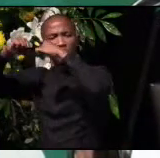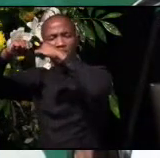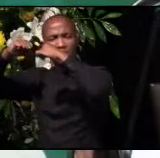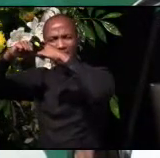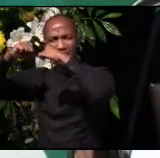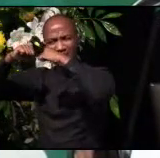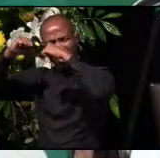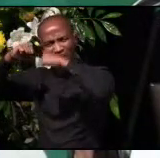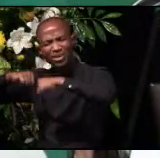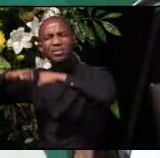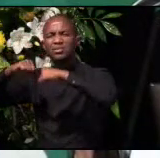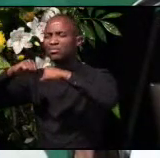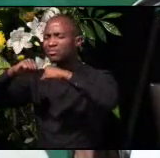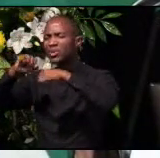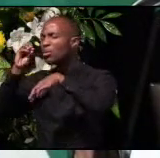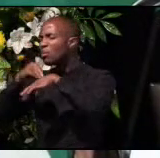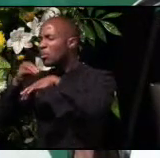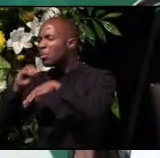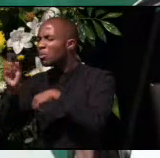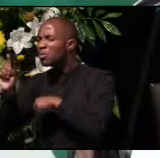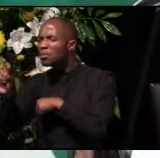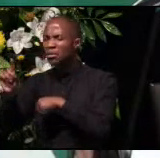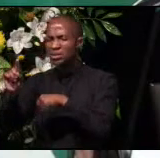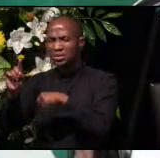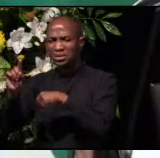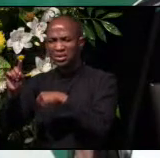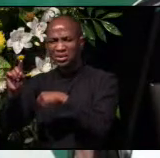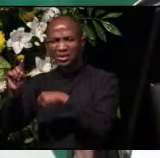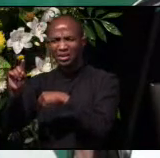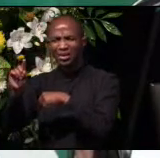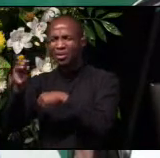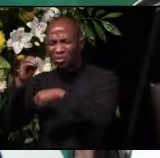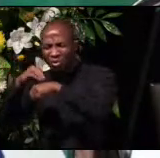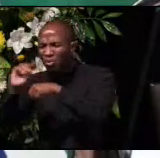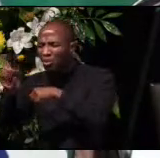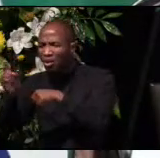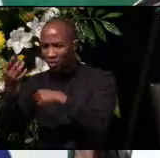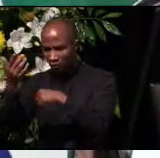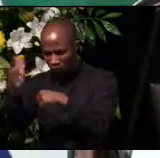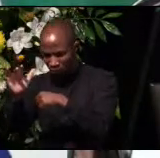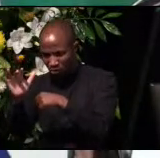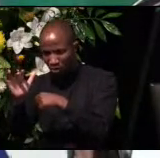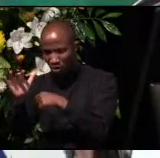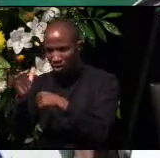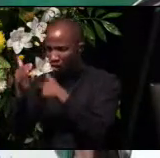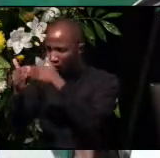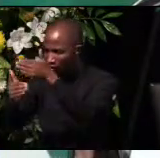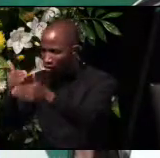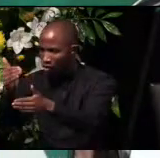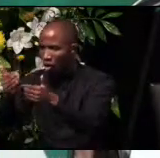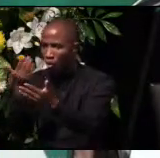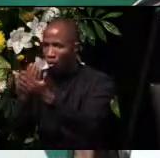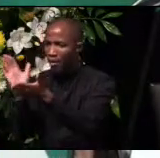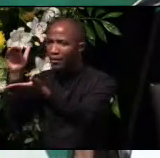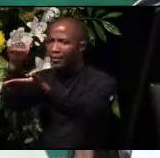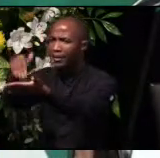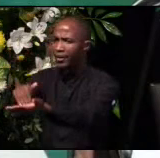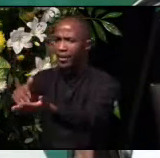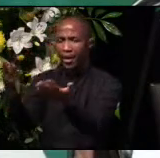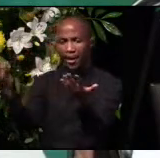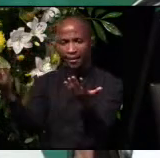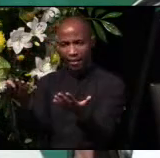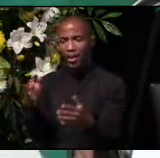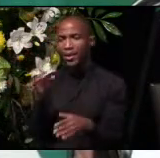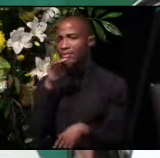on what the problem is more importantly where do we want to go that which will produce social